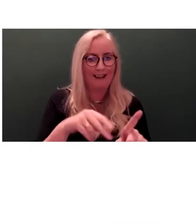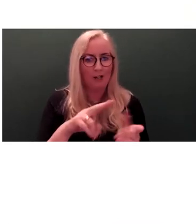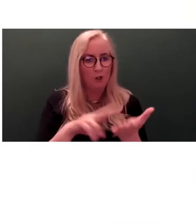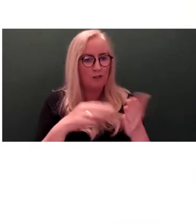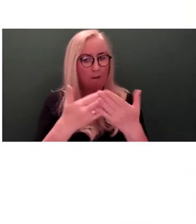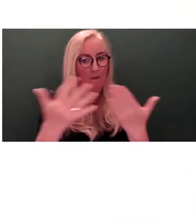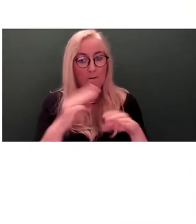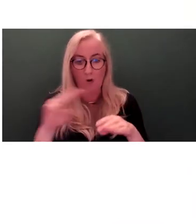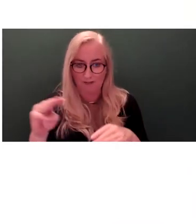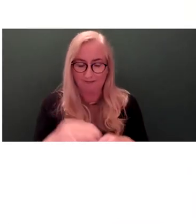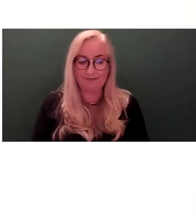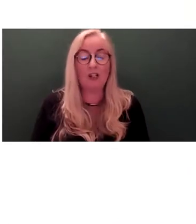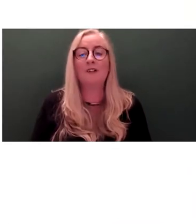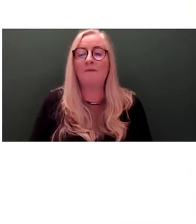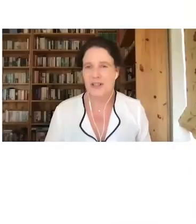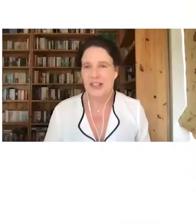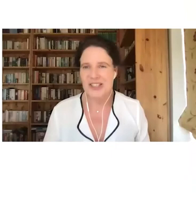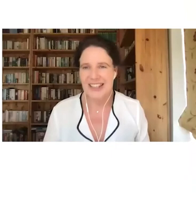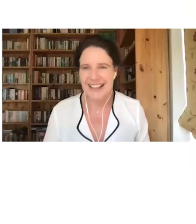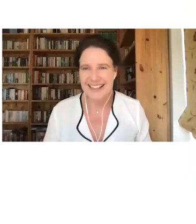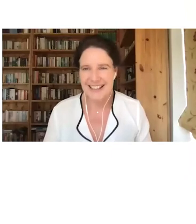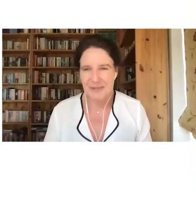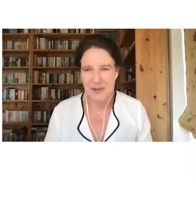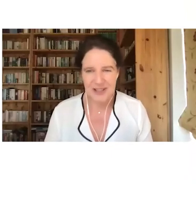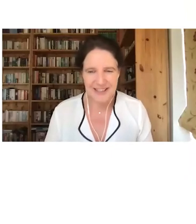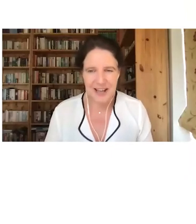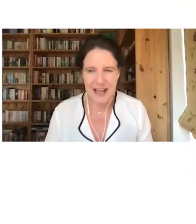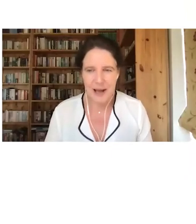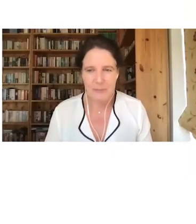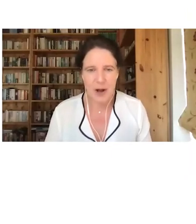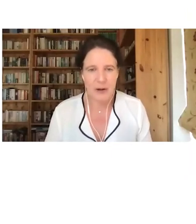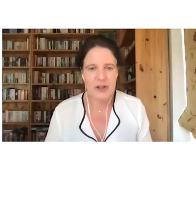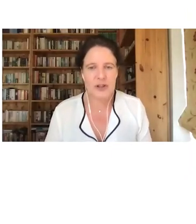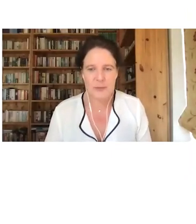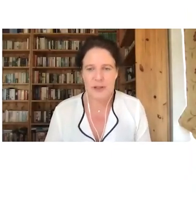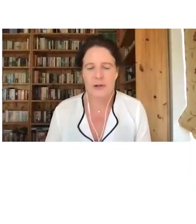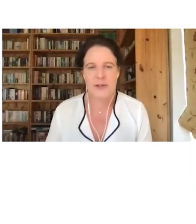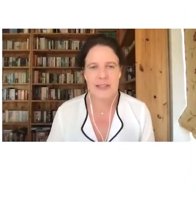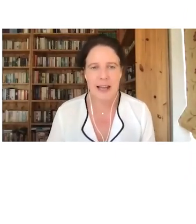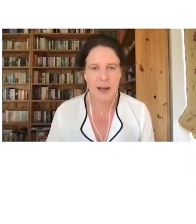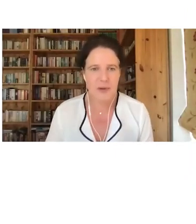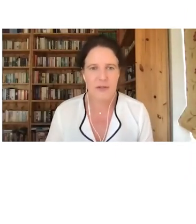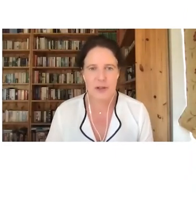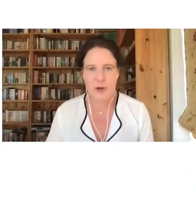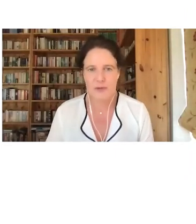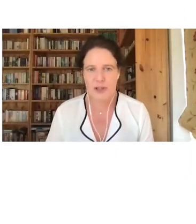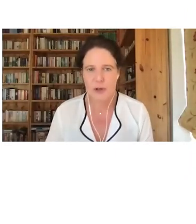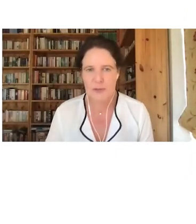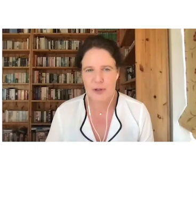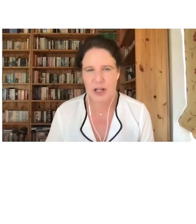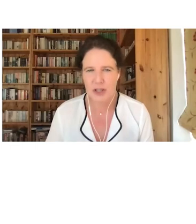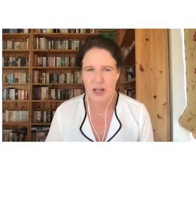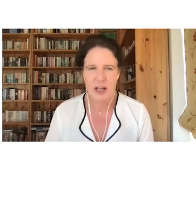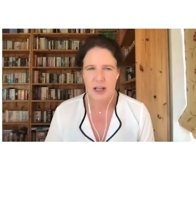Thank you, Danny, in case I don't get a chance to say thanks again before you leave. Dermot Coates of the Department of